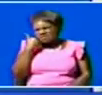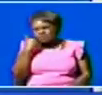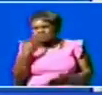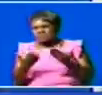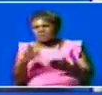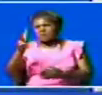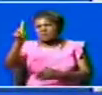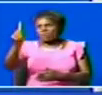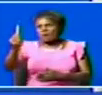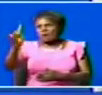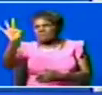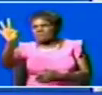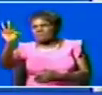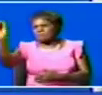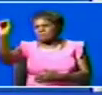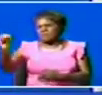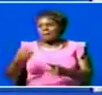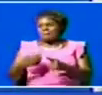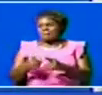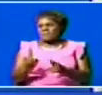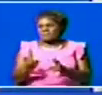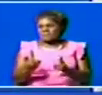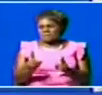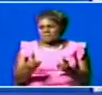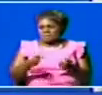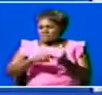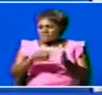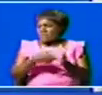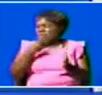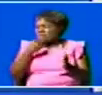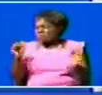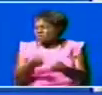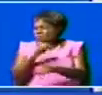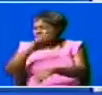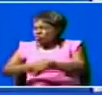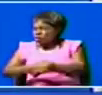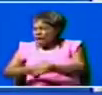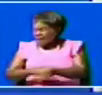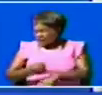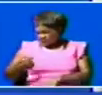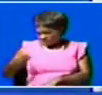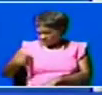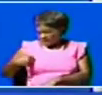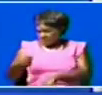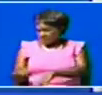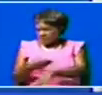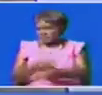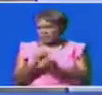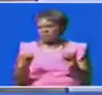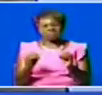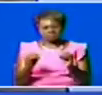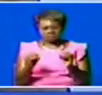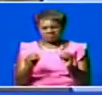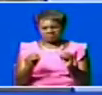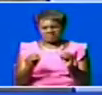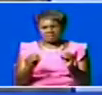for between 1 to 3%. Mm-hmm. But that doesn't mean that men cannot be affected by breast cancer. Another question here,